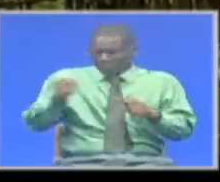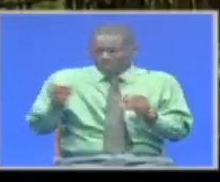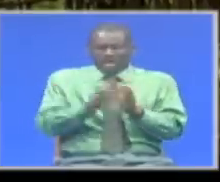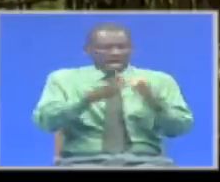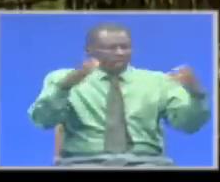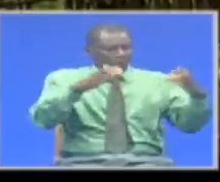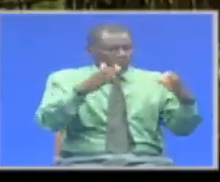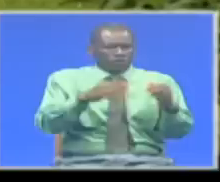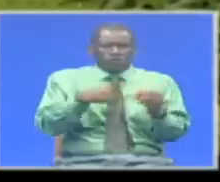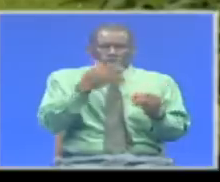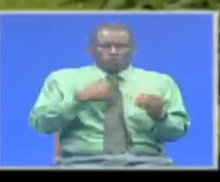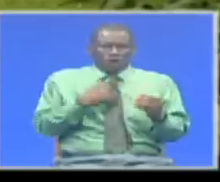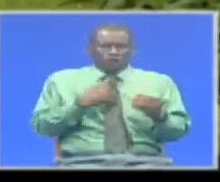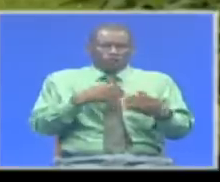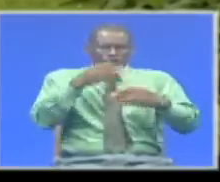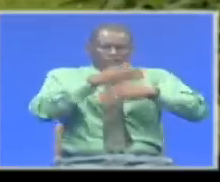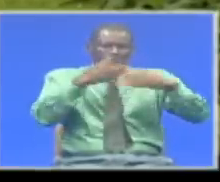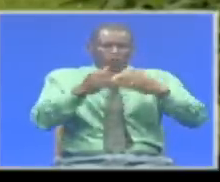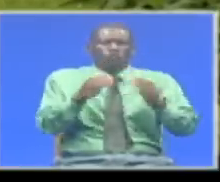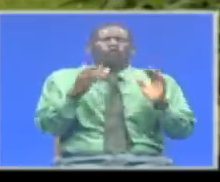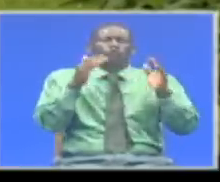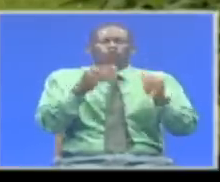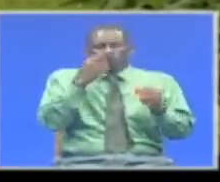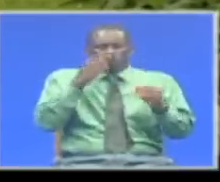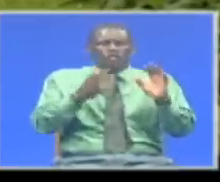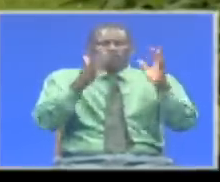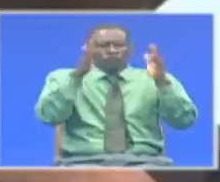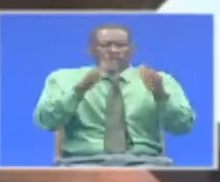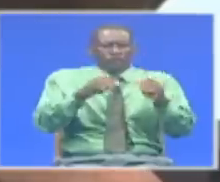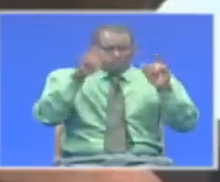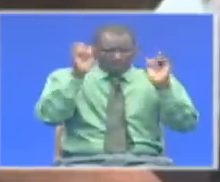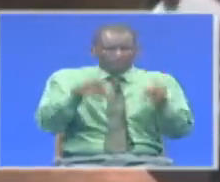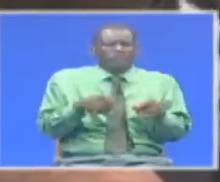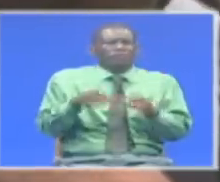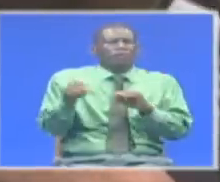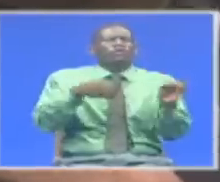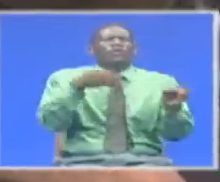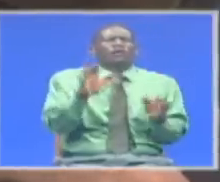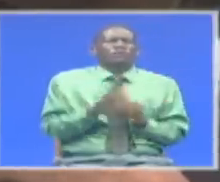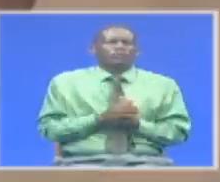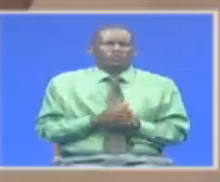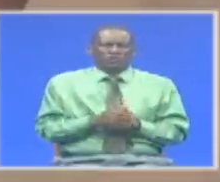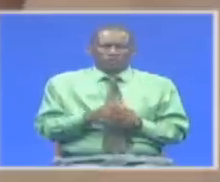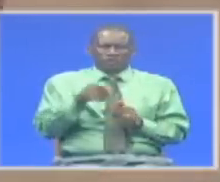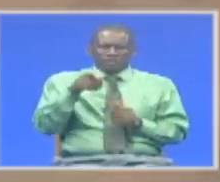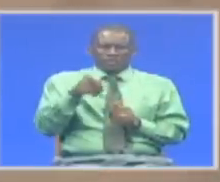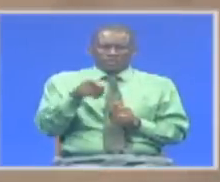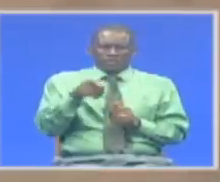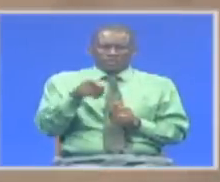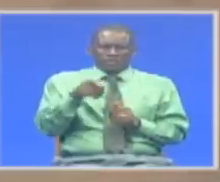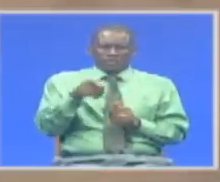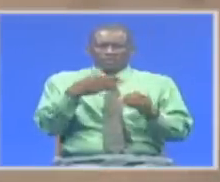communities who've made homes in the thinning forest cover on the other, have been lit. These families are among